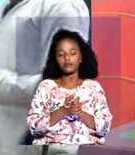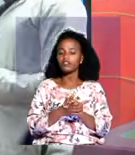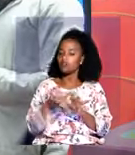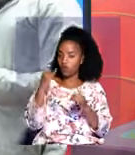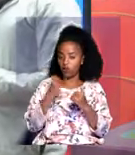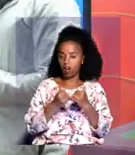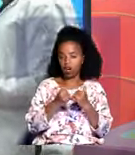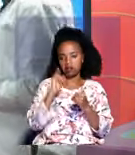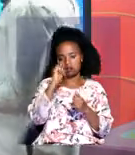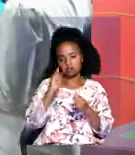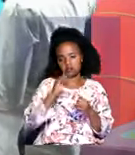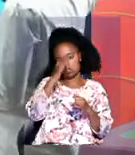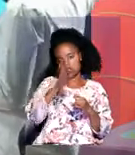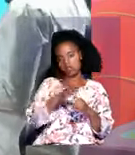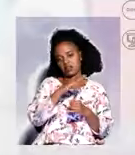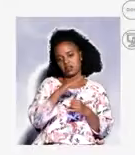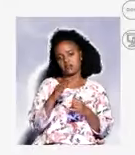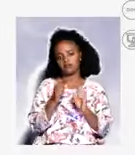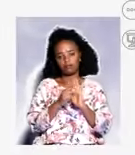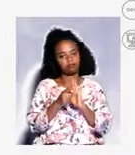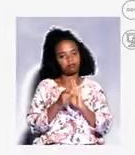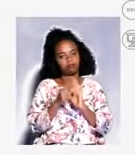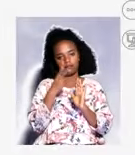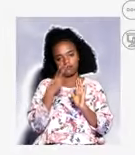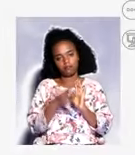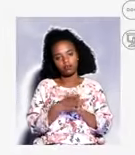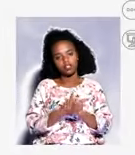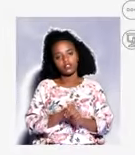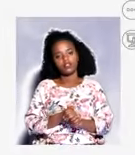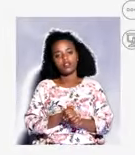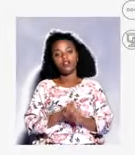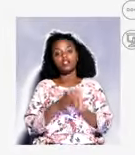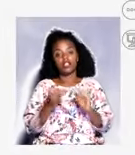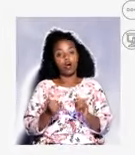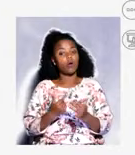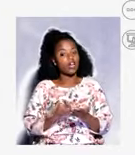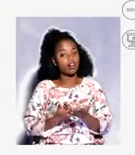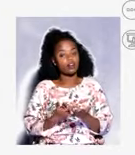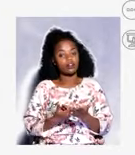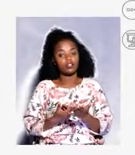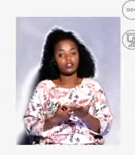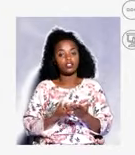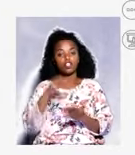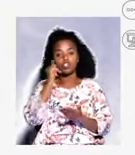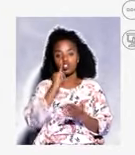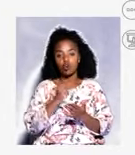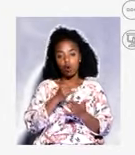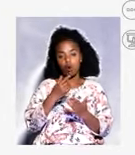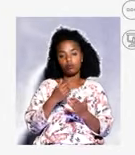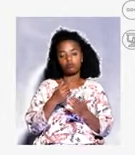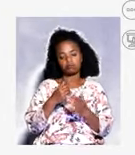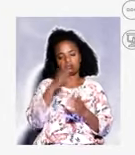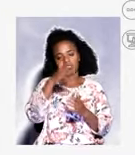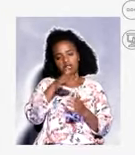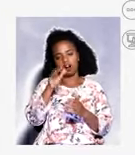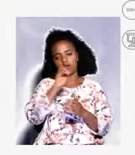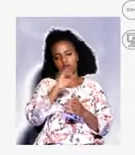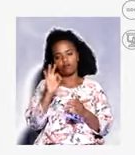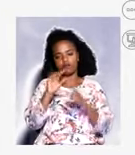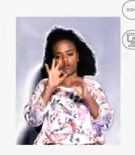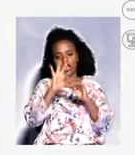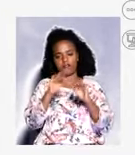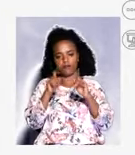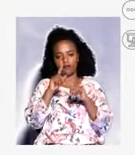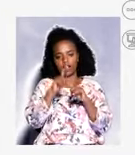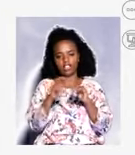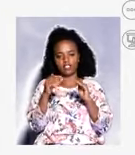And finally, sketch the graph. Let's see example. Now here, draw the graph of f of x